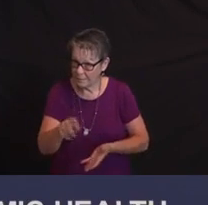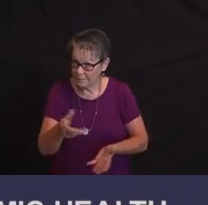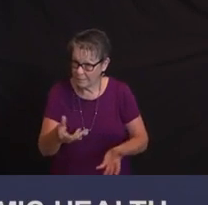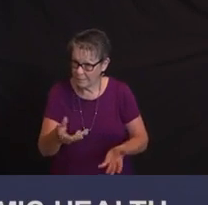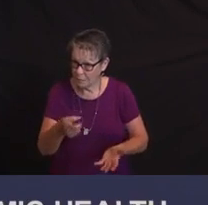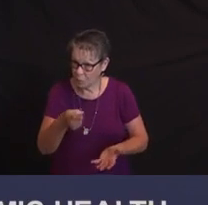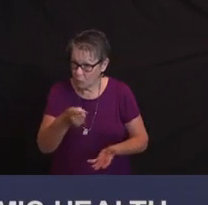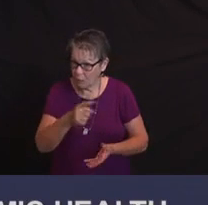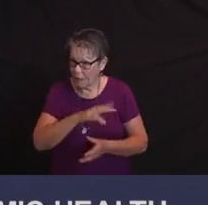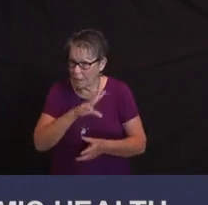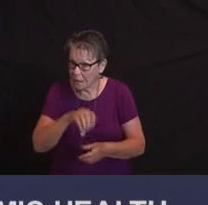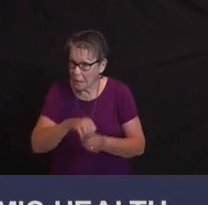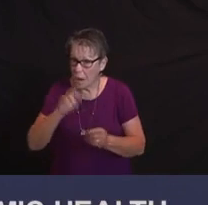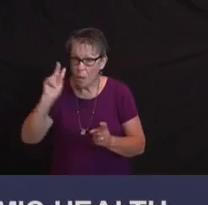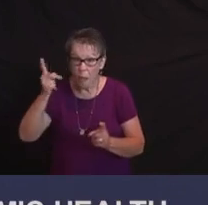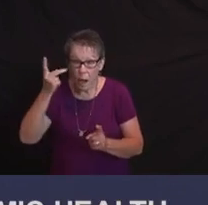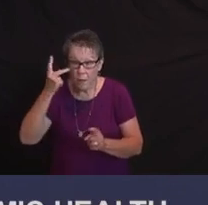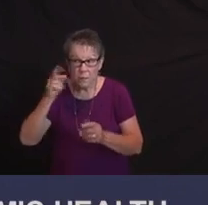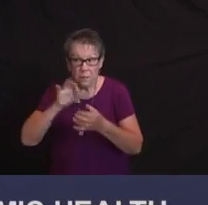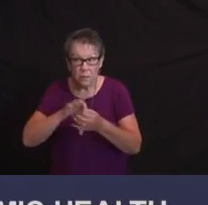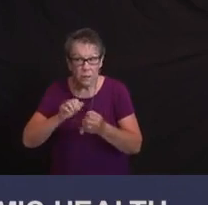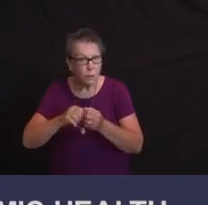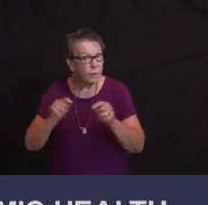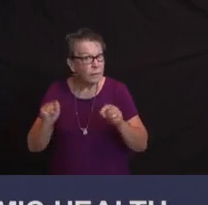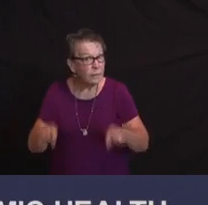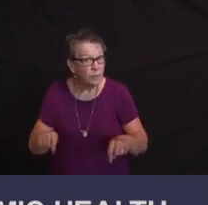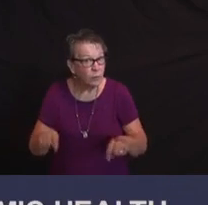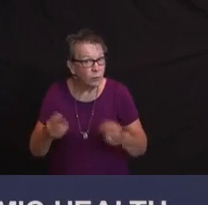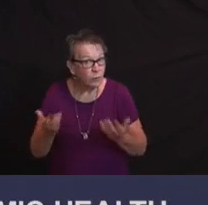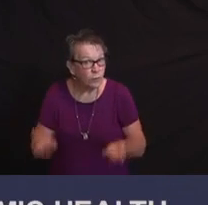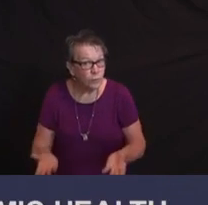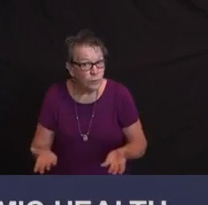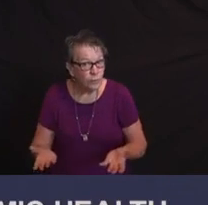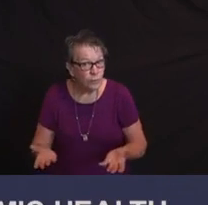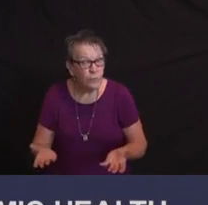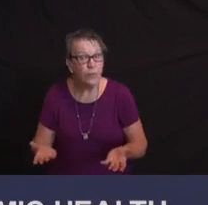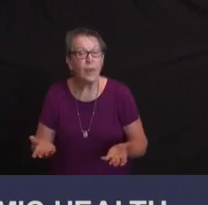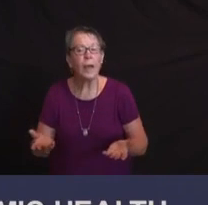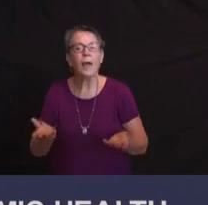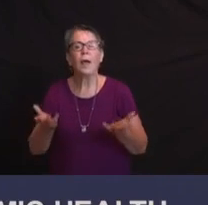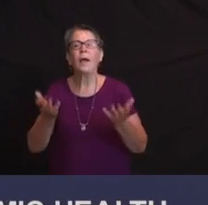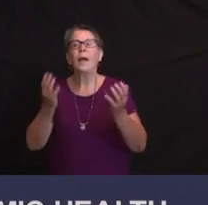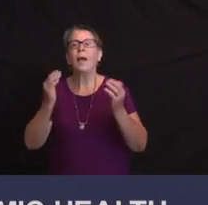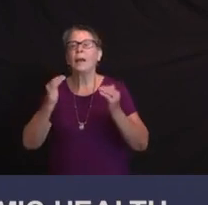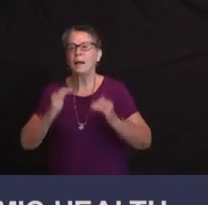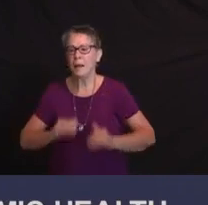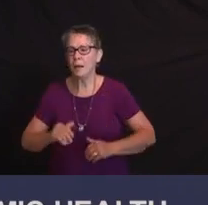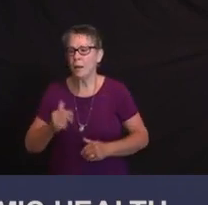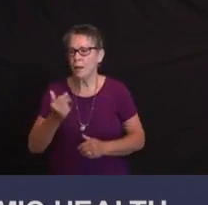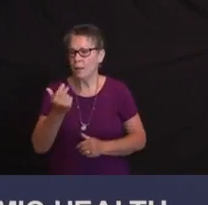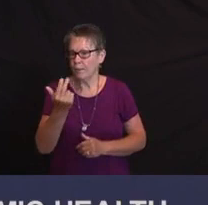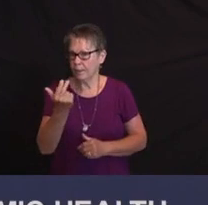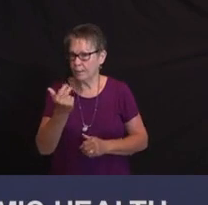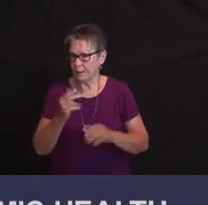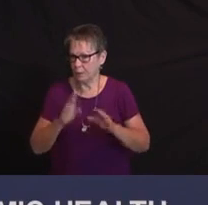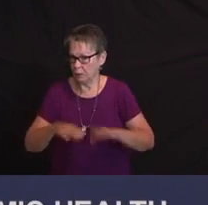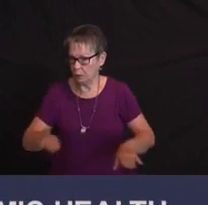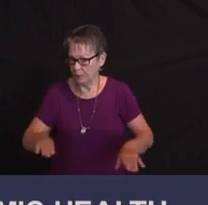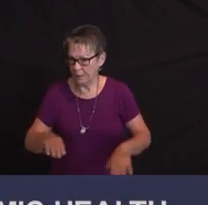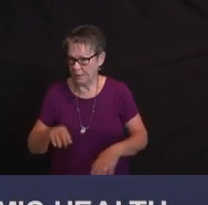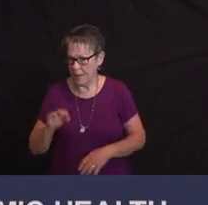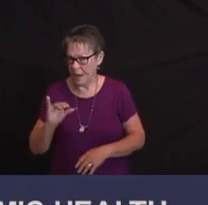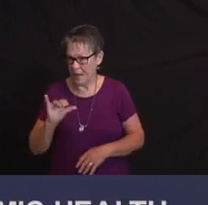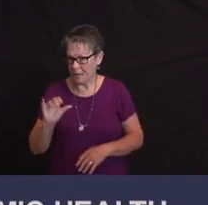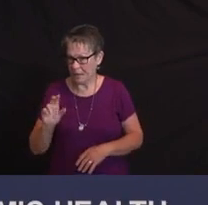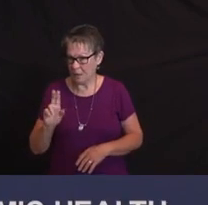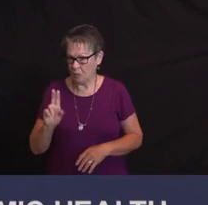this issue? I also wanted to ask you about the intensive care, the 13 kids in intensive care. And of course, it's a number that our hearts want